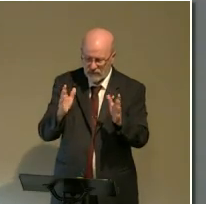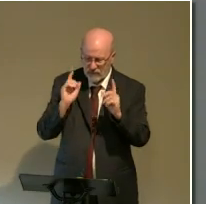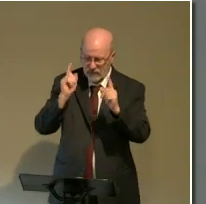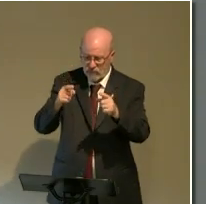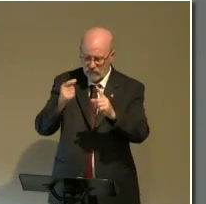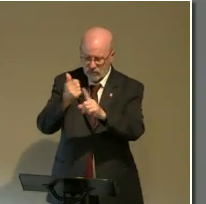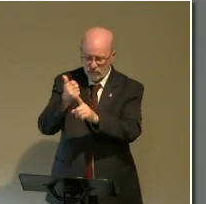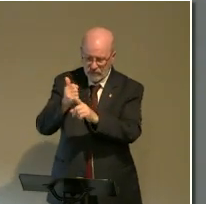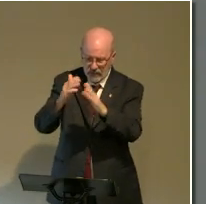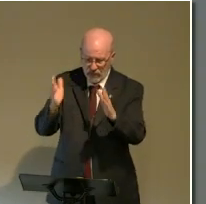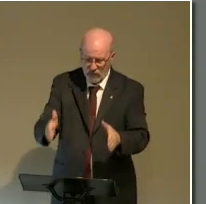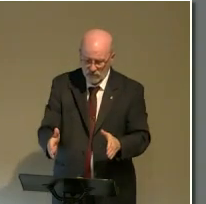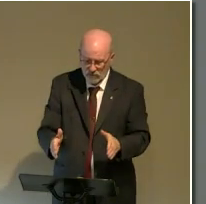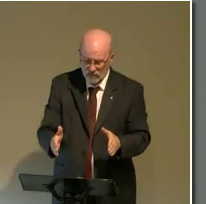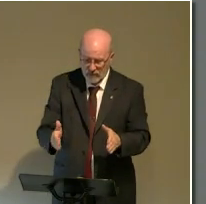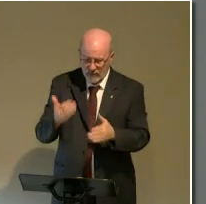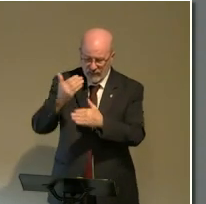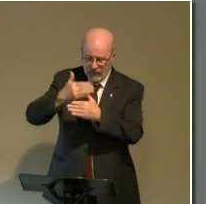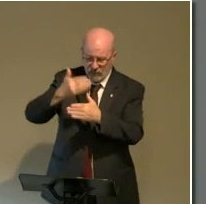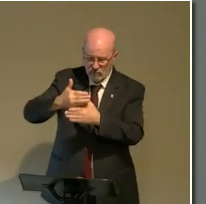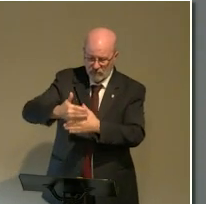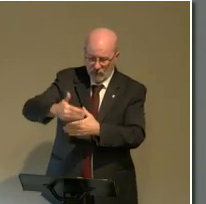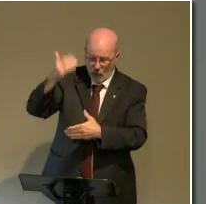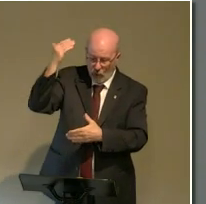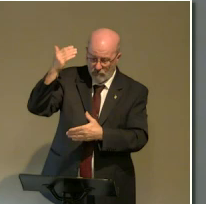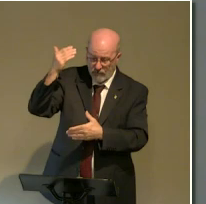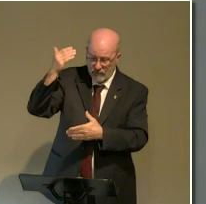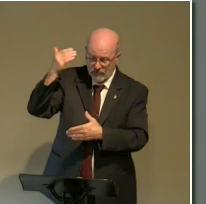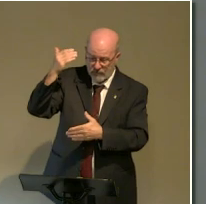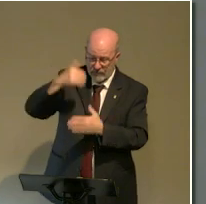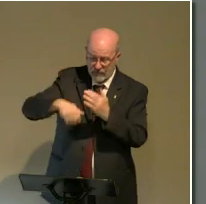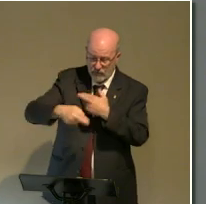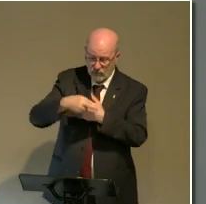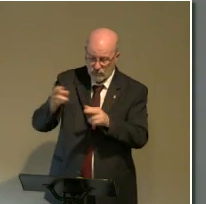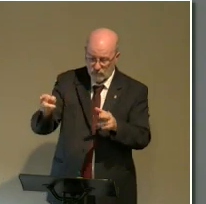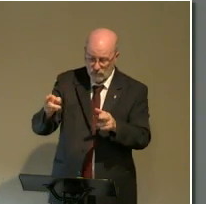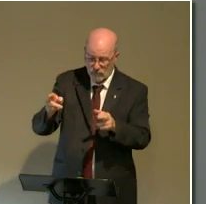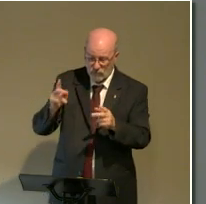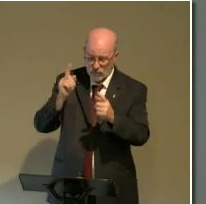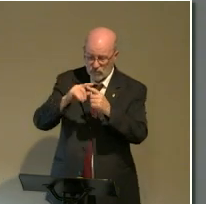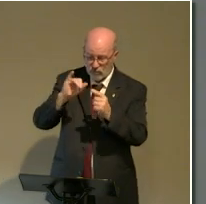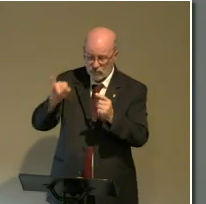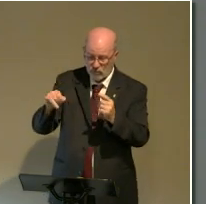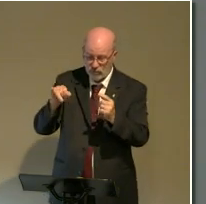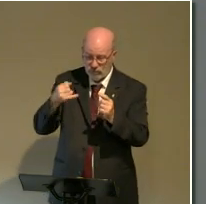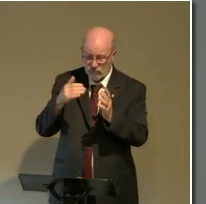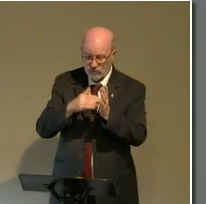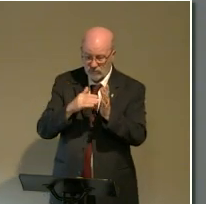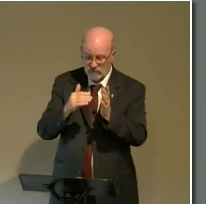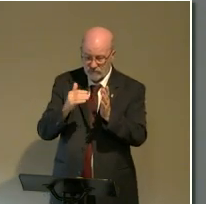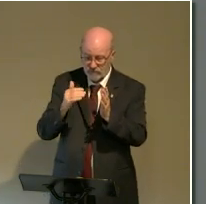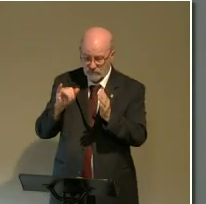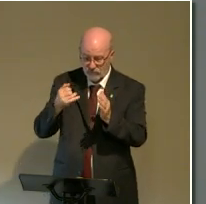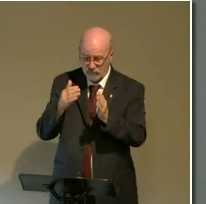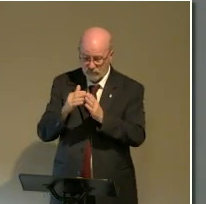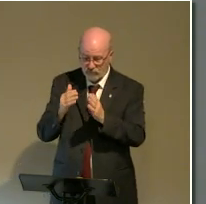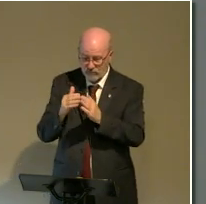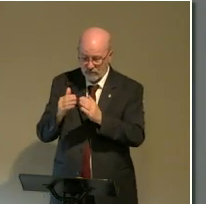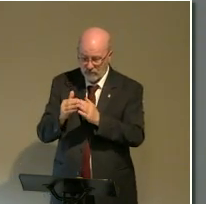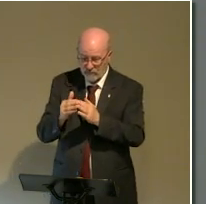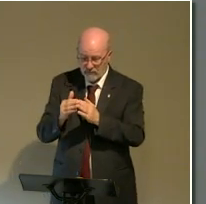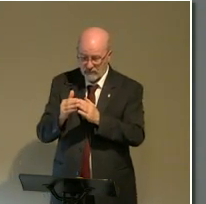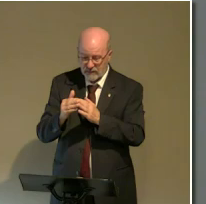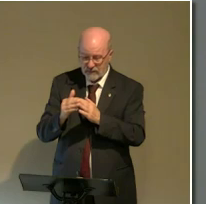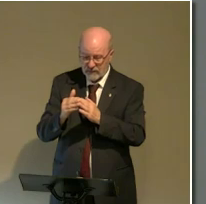he went into his house and his windows being open in his chamber toward Jesus, toward